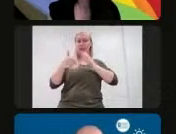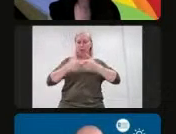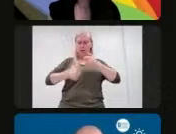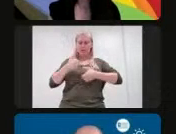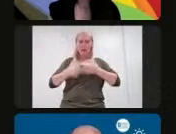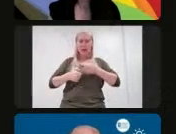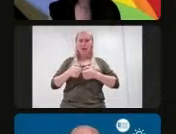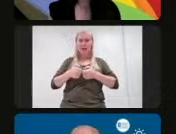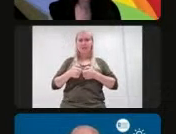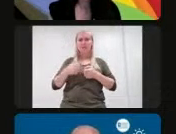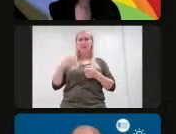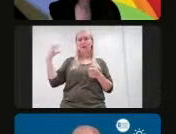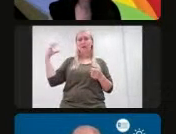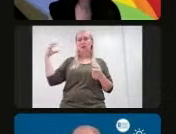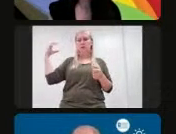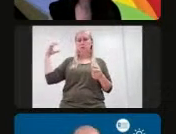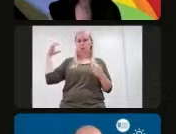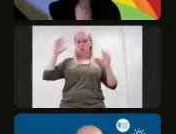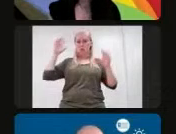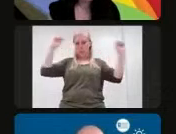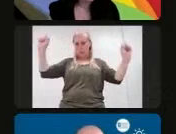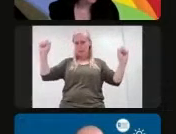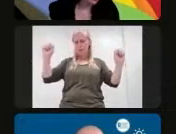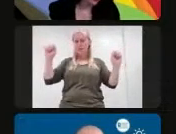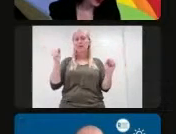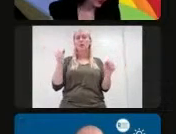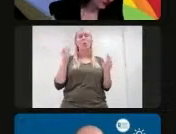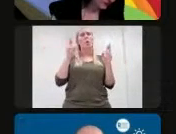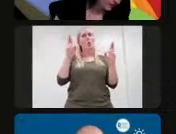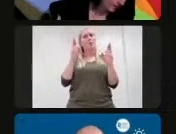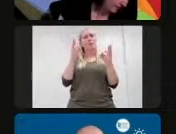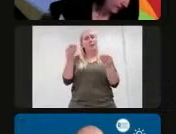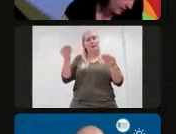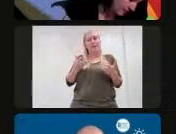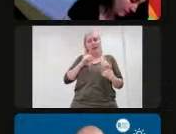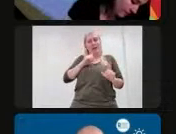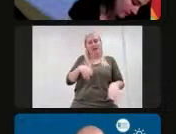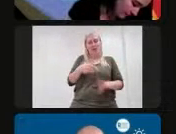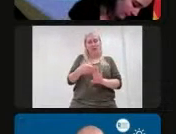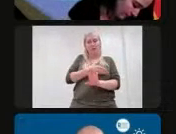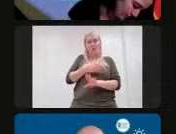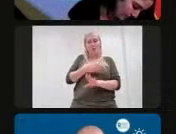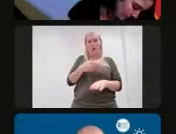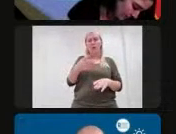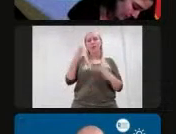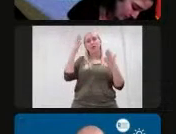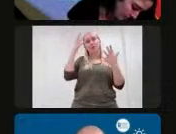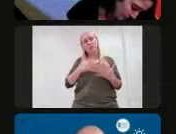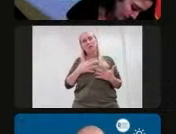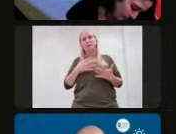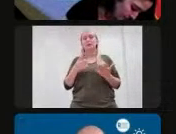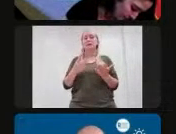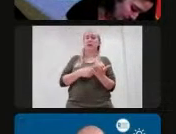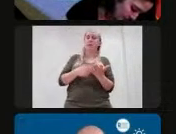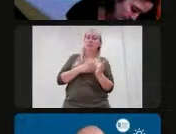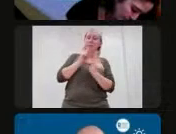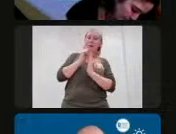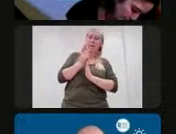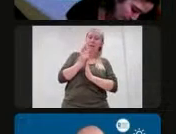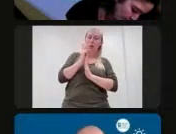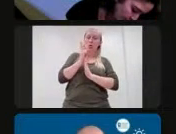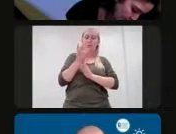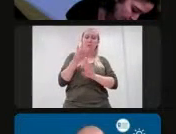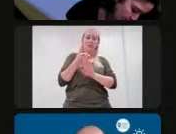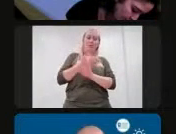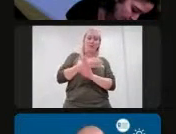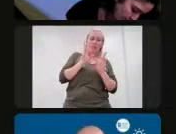the superintendent, giving her hopefully time to get an answer ahead of time. Unfortunately for her, sometimes it's a minute or two before the meeting.